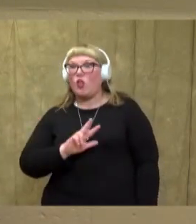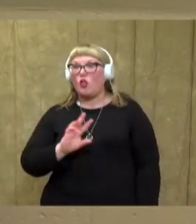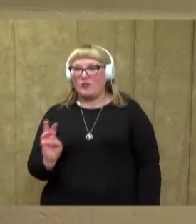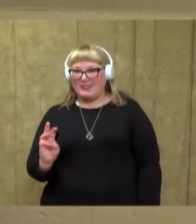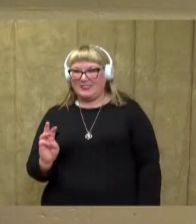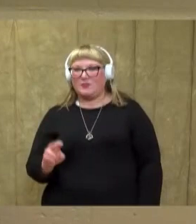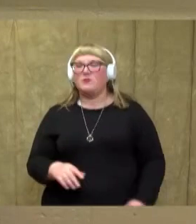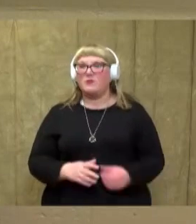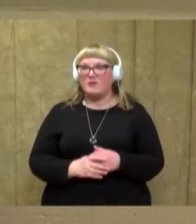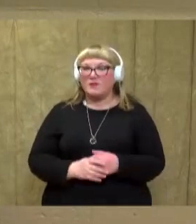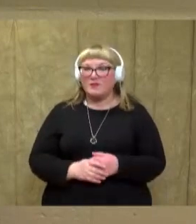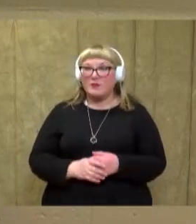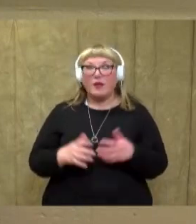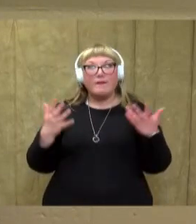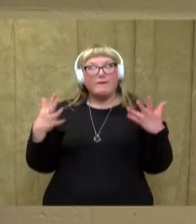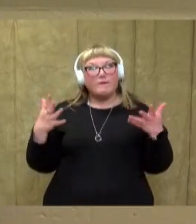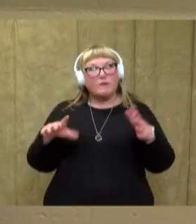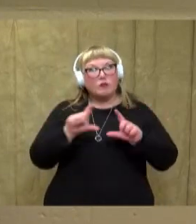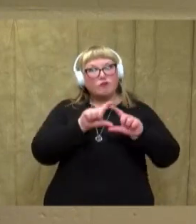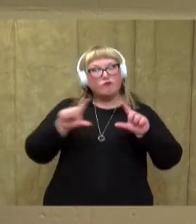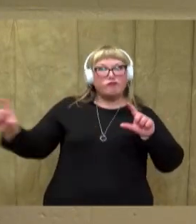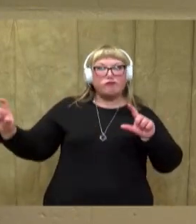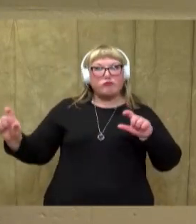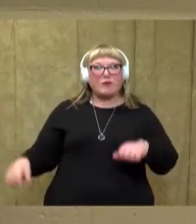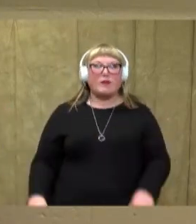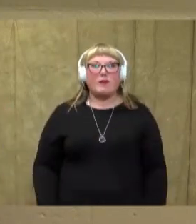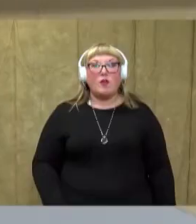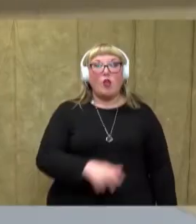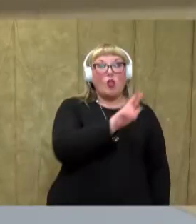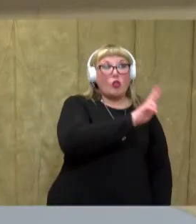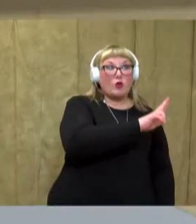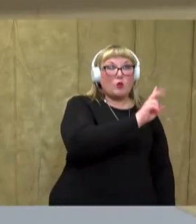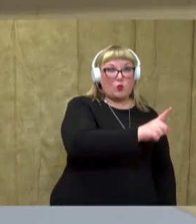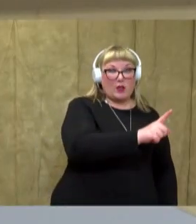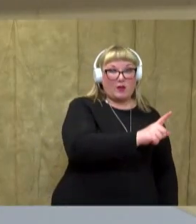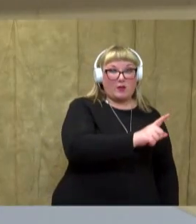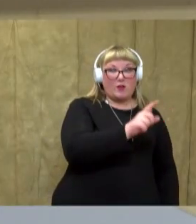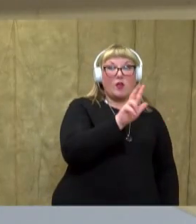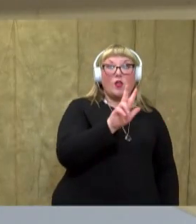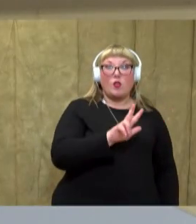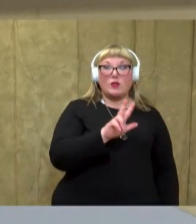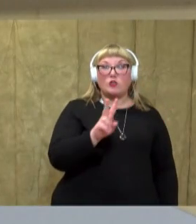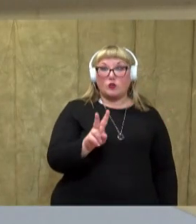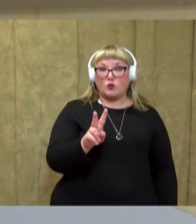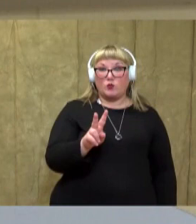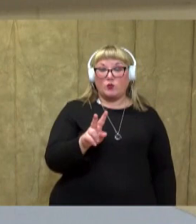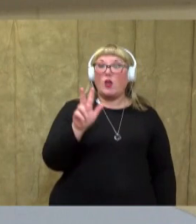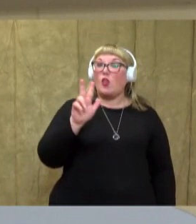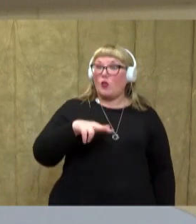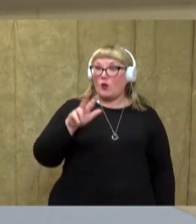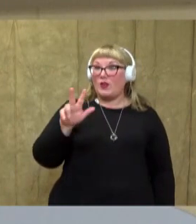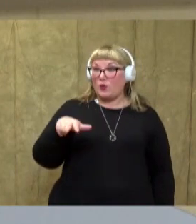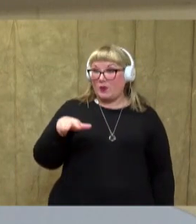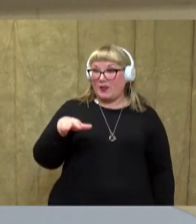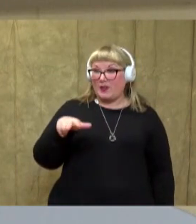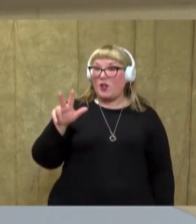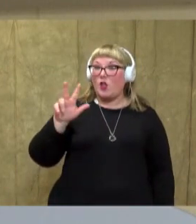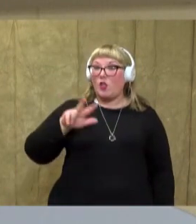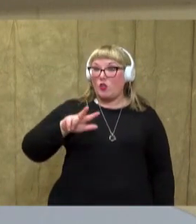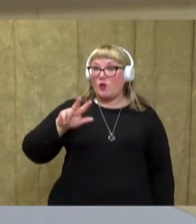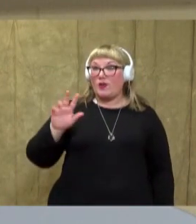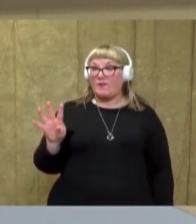So we'll place that there, and we've completed that row. So let's count it together. 31, 32,